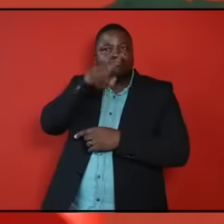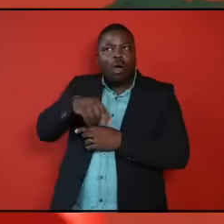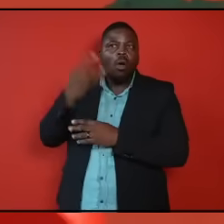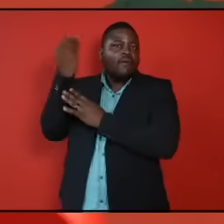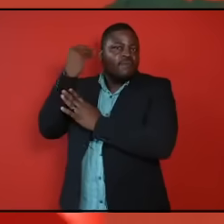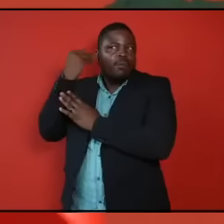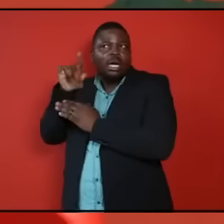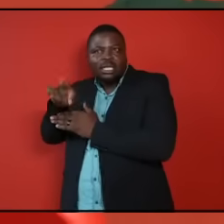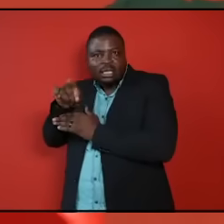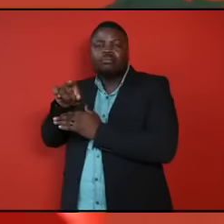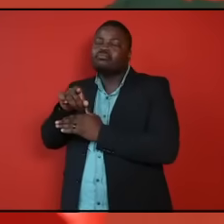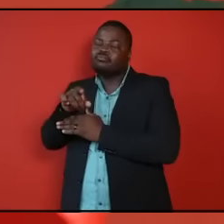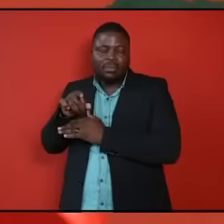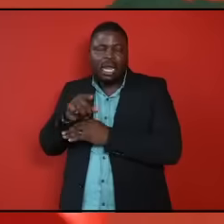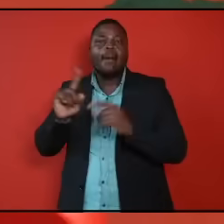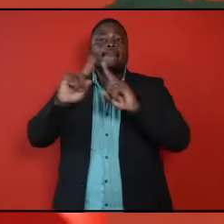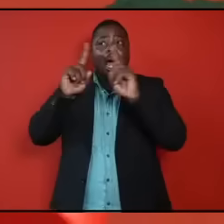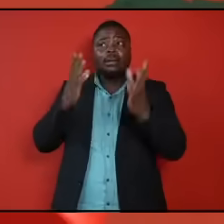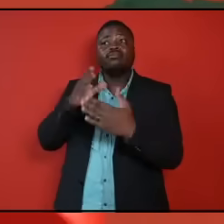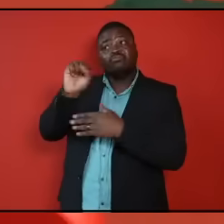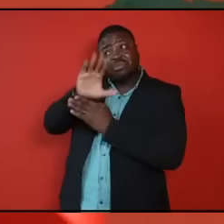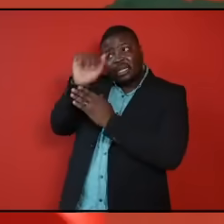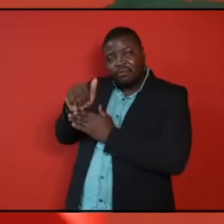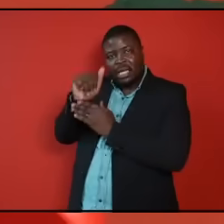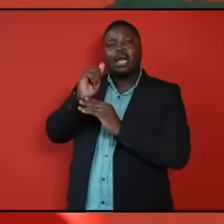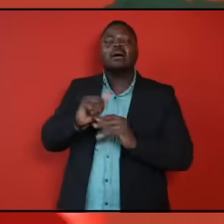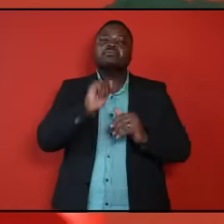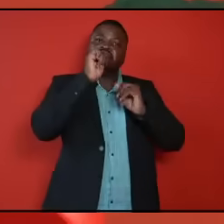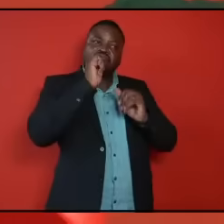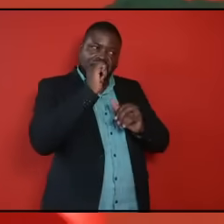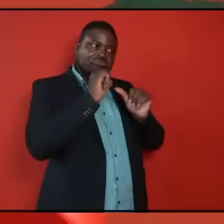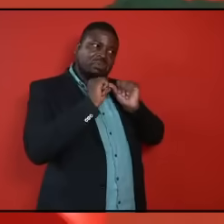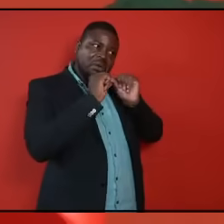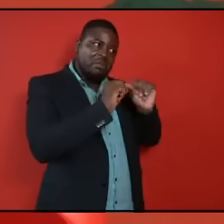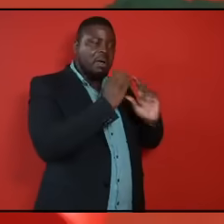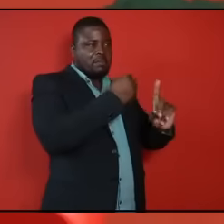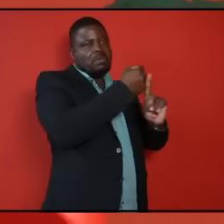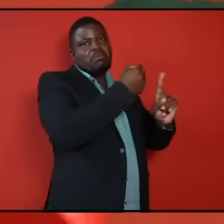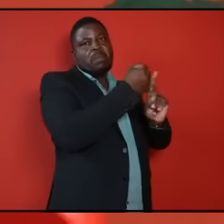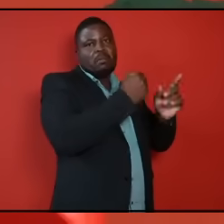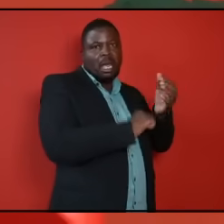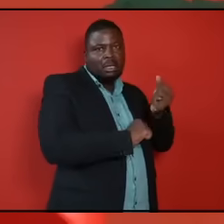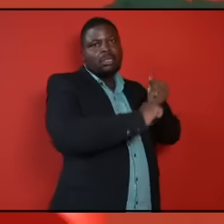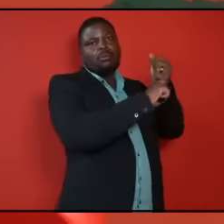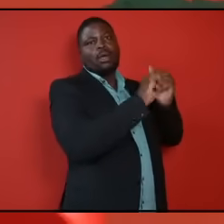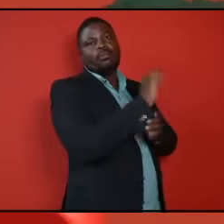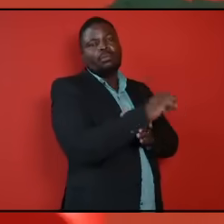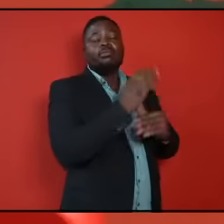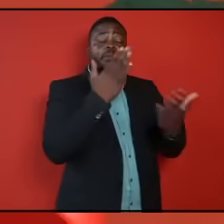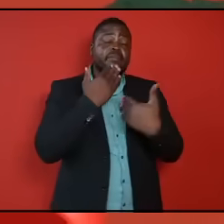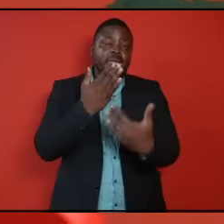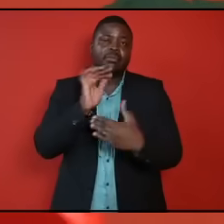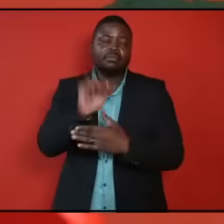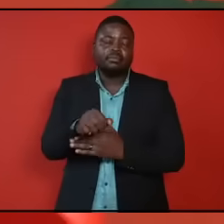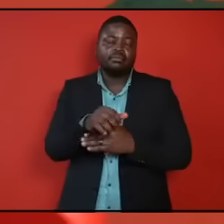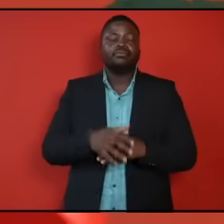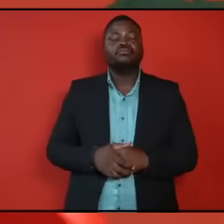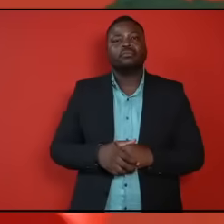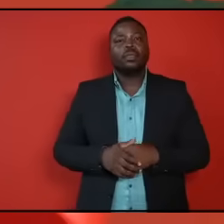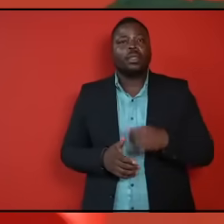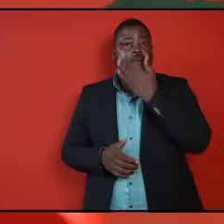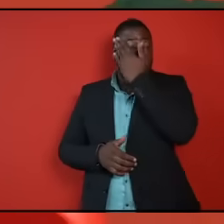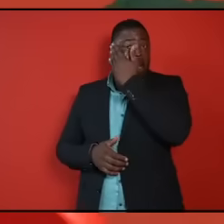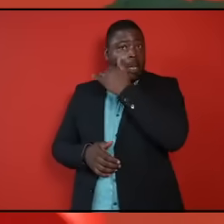broader attempt to punish countries that challenge imperial dominance. We further commend the declaration